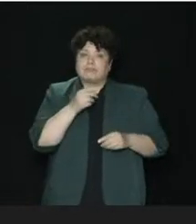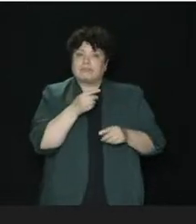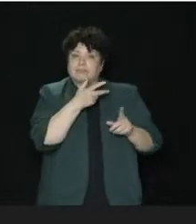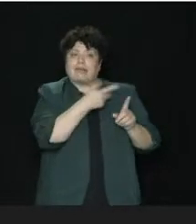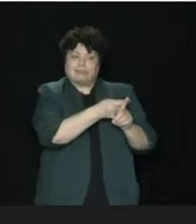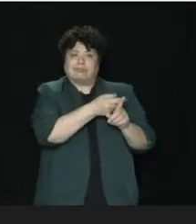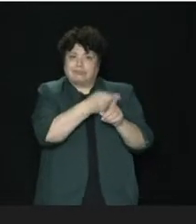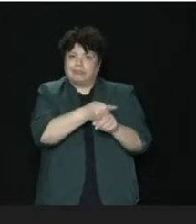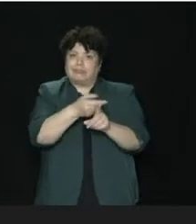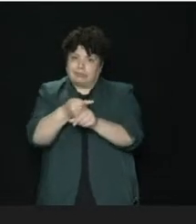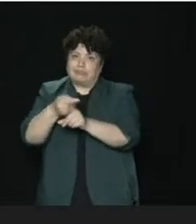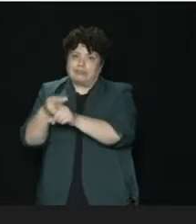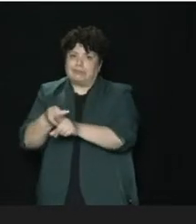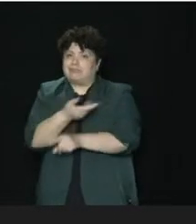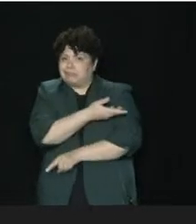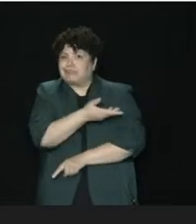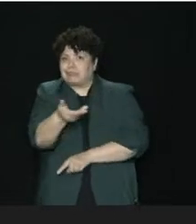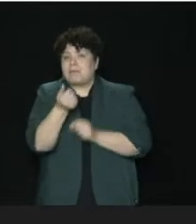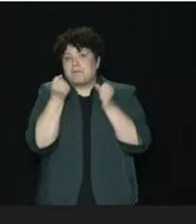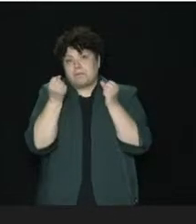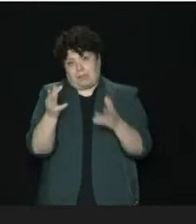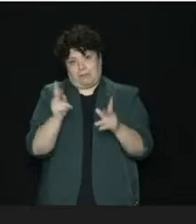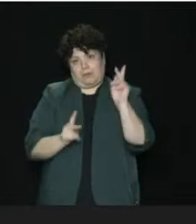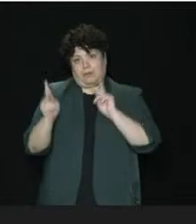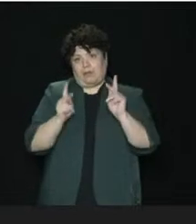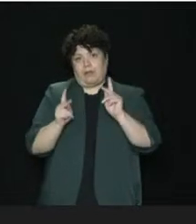people vaccinated as quickly as possible.